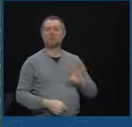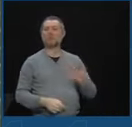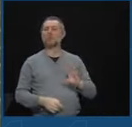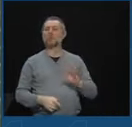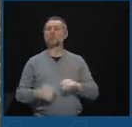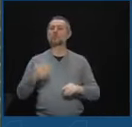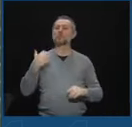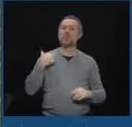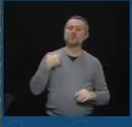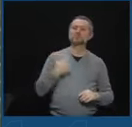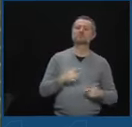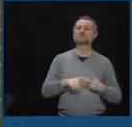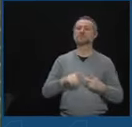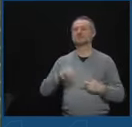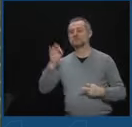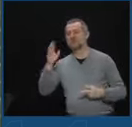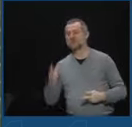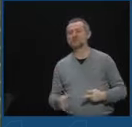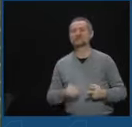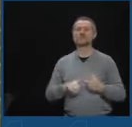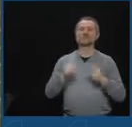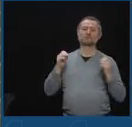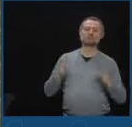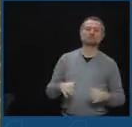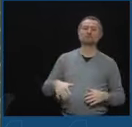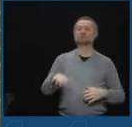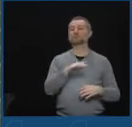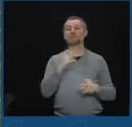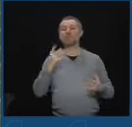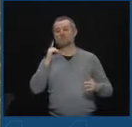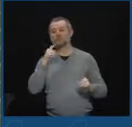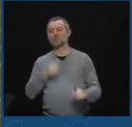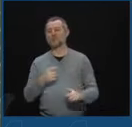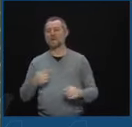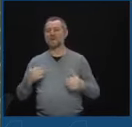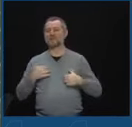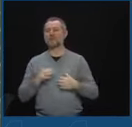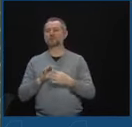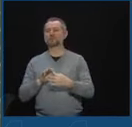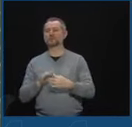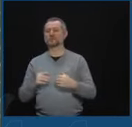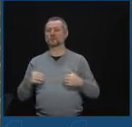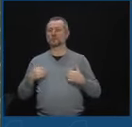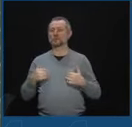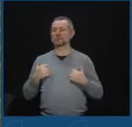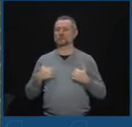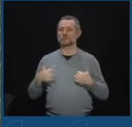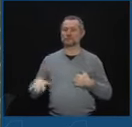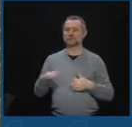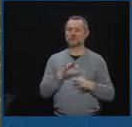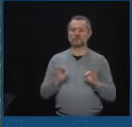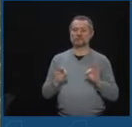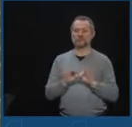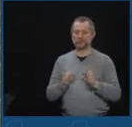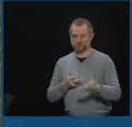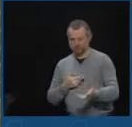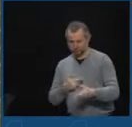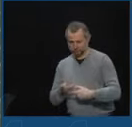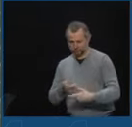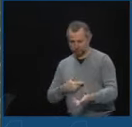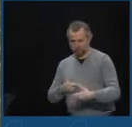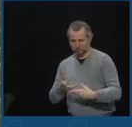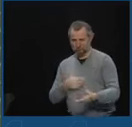teachers, we take somebody, long as you have a relationship with the youth. We're big on relationships with SNUG, and we want to make sure